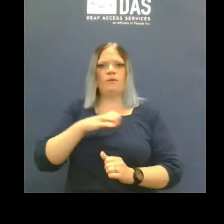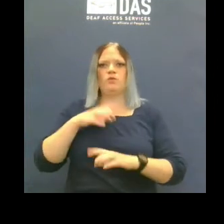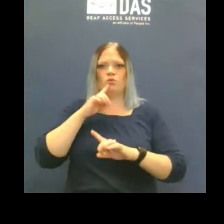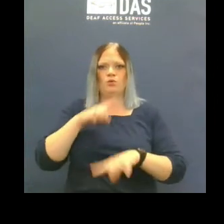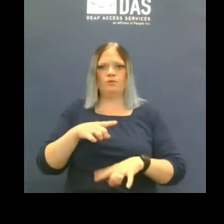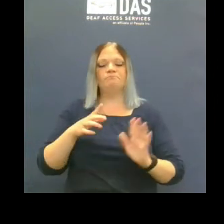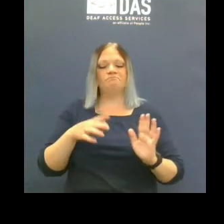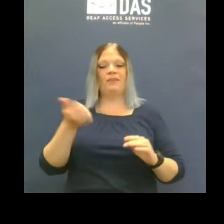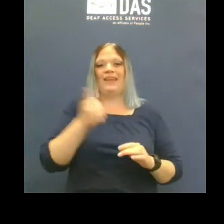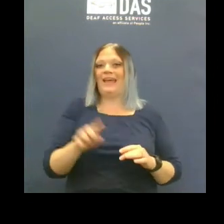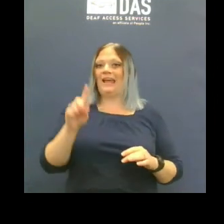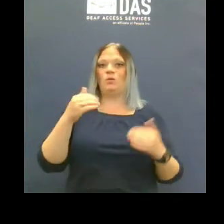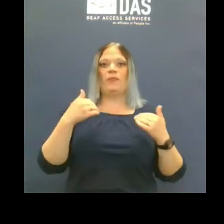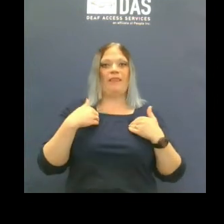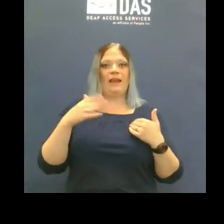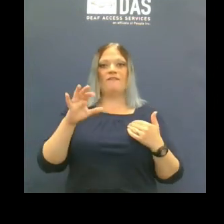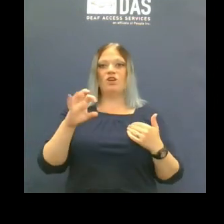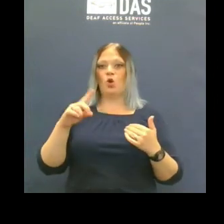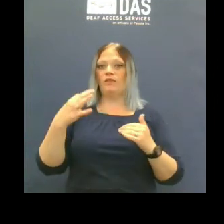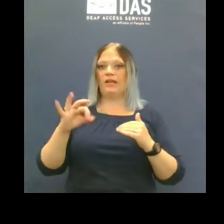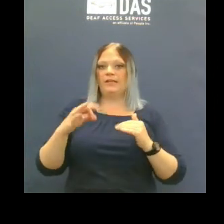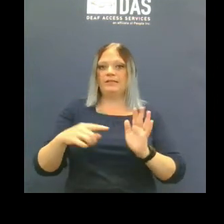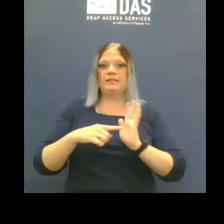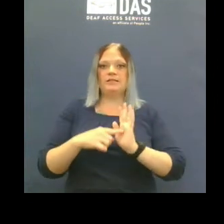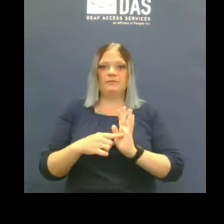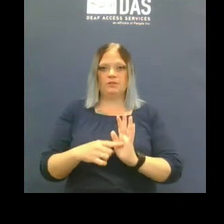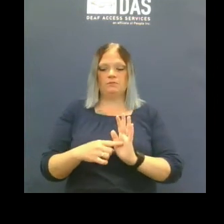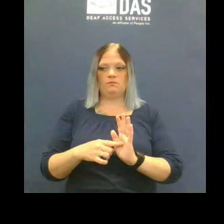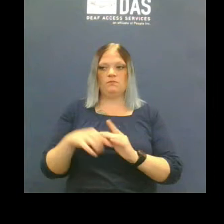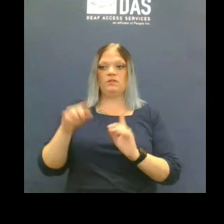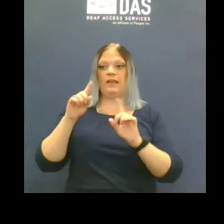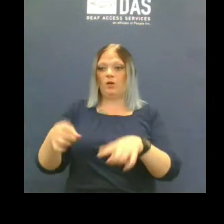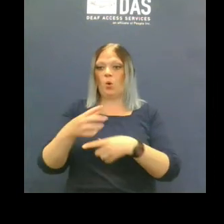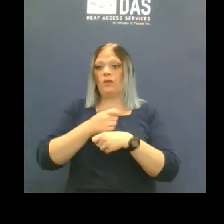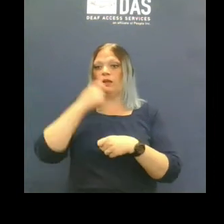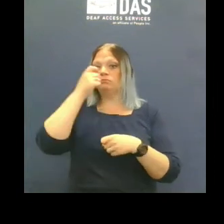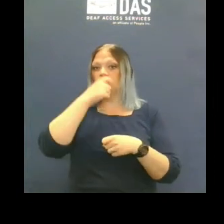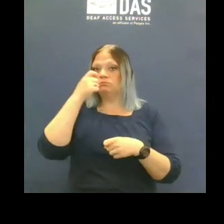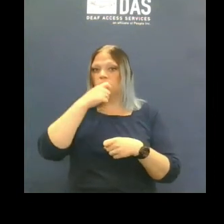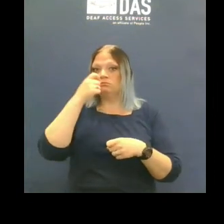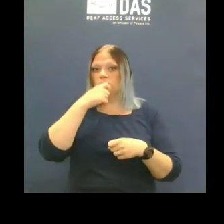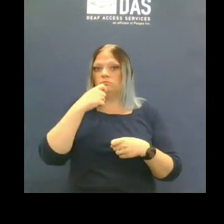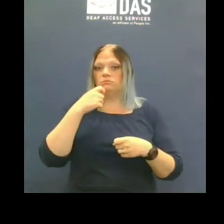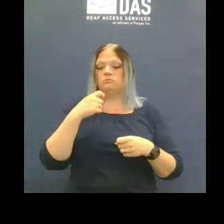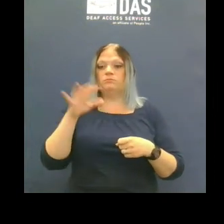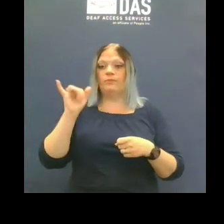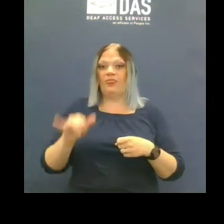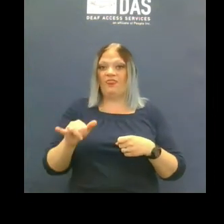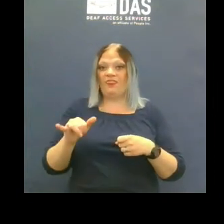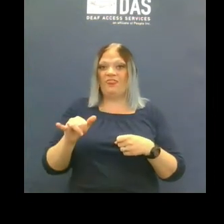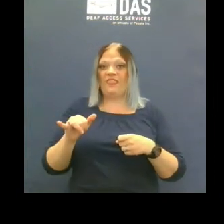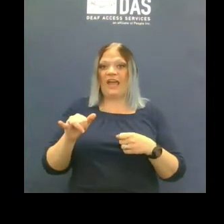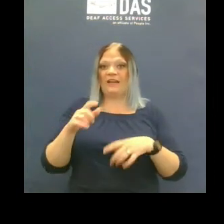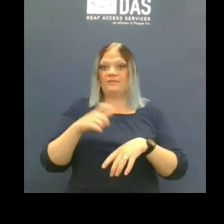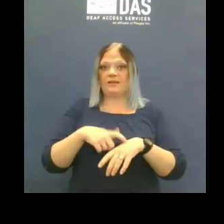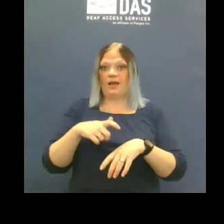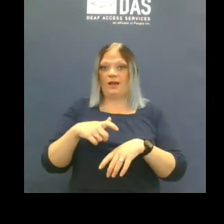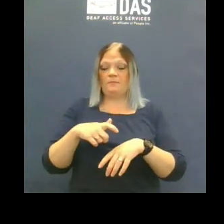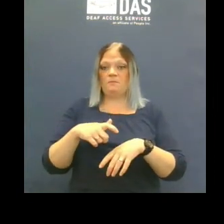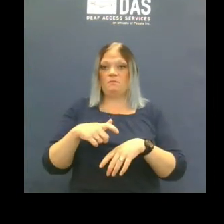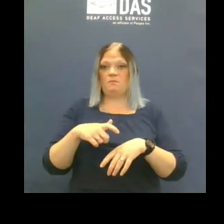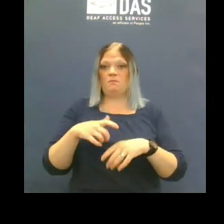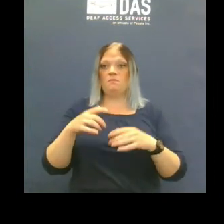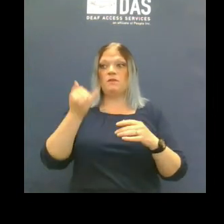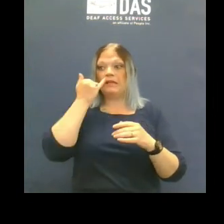has COVID-19 symptoms, and they go and they get their specimen collection, they get their nose swab. At that place in time, when you